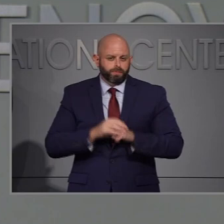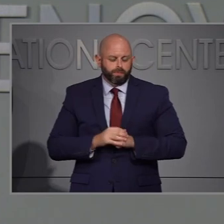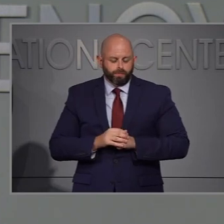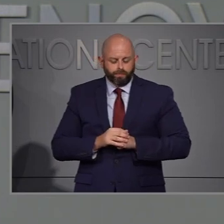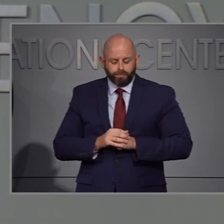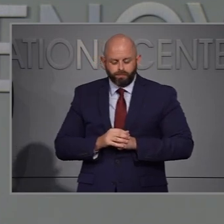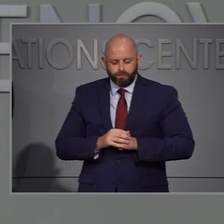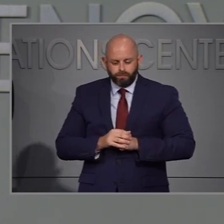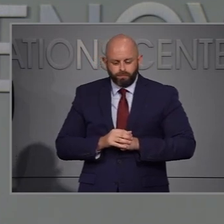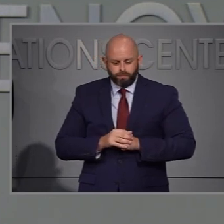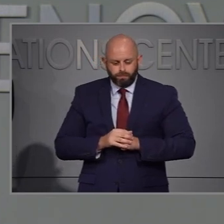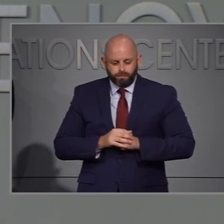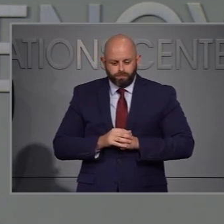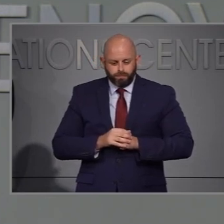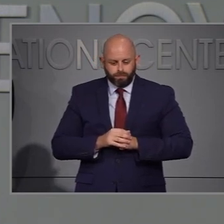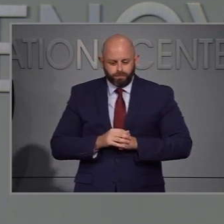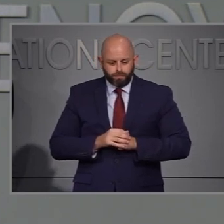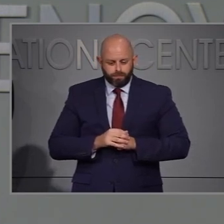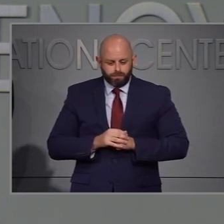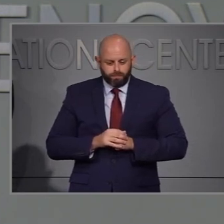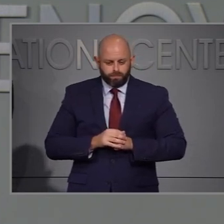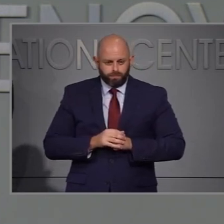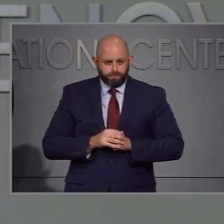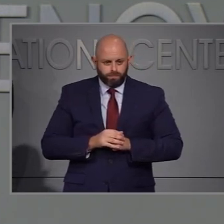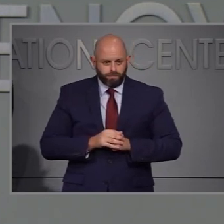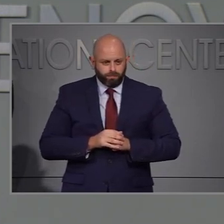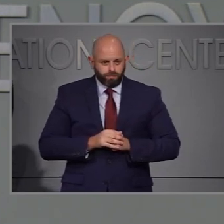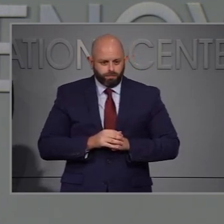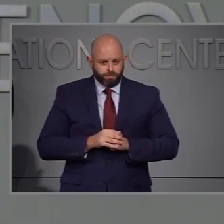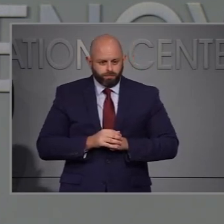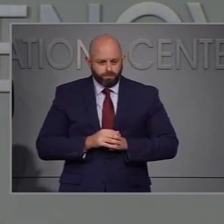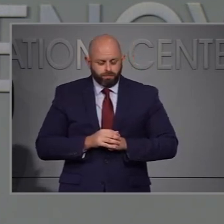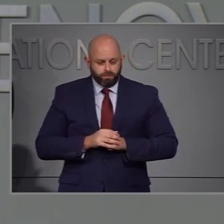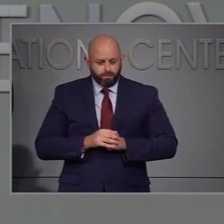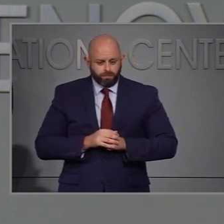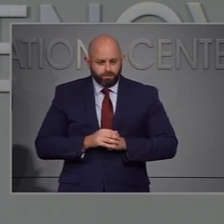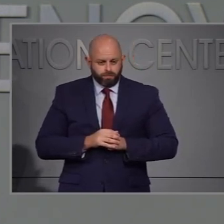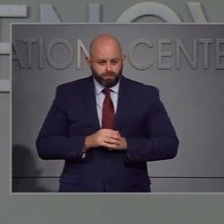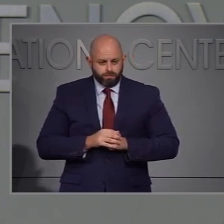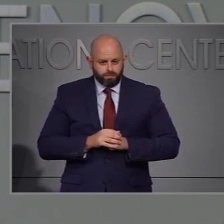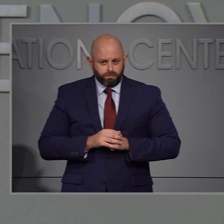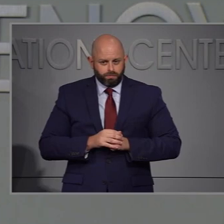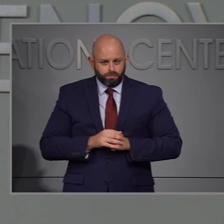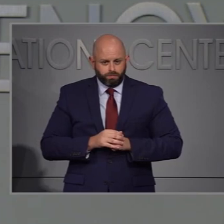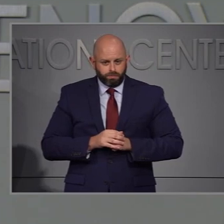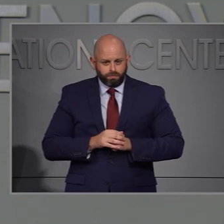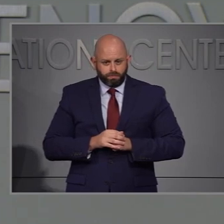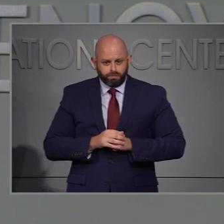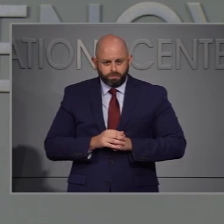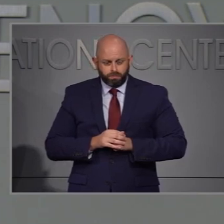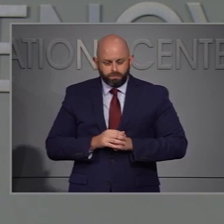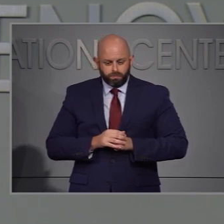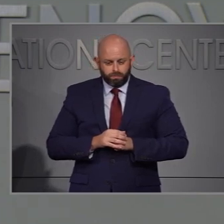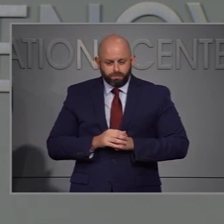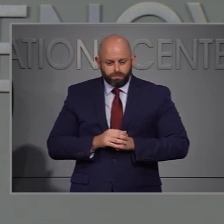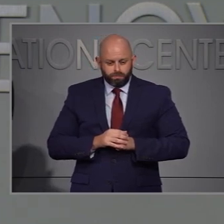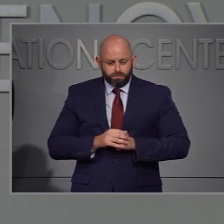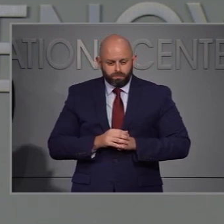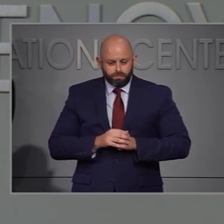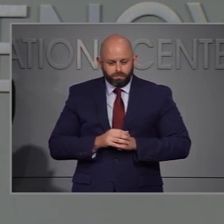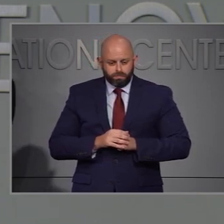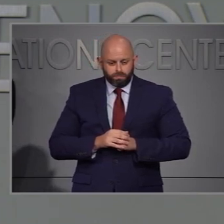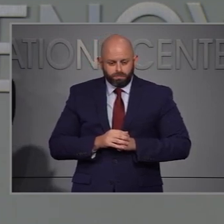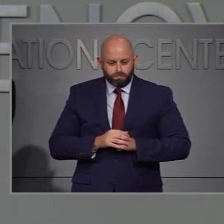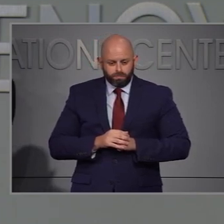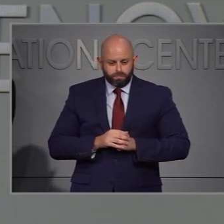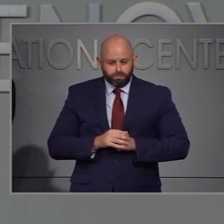la vez, reconocemos que hay familias a más alto riesgo de la infección de COVID. Algunos